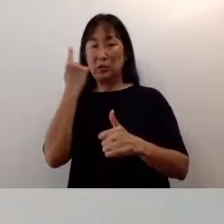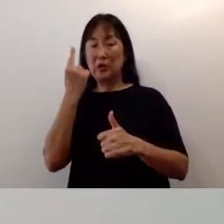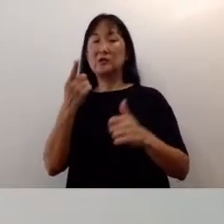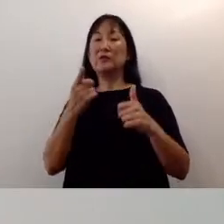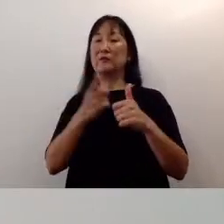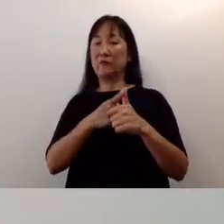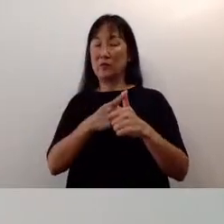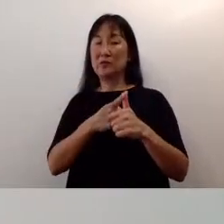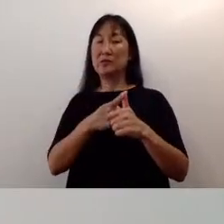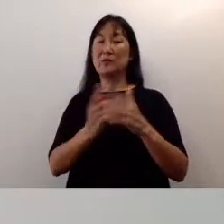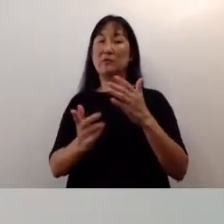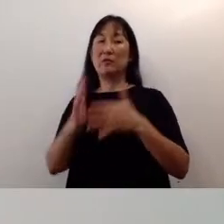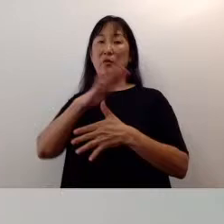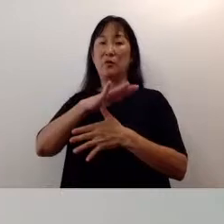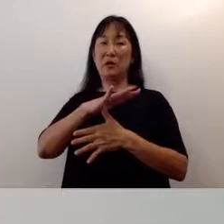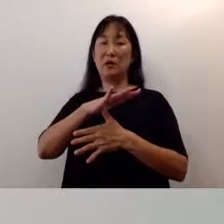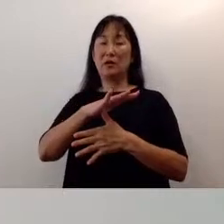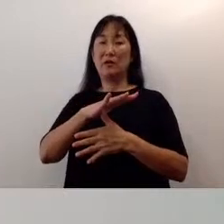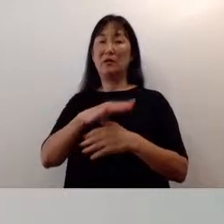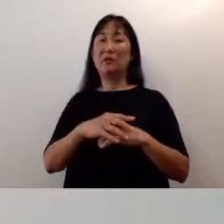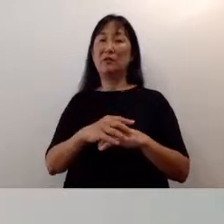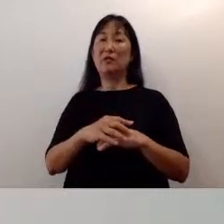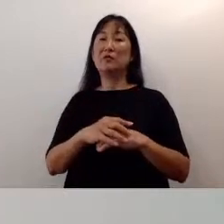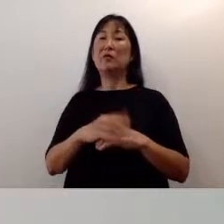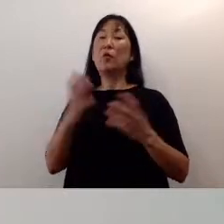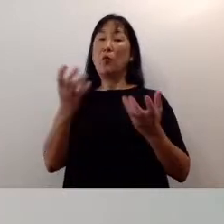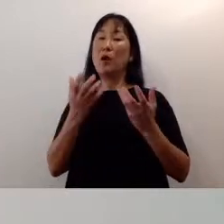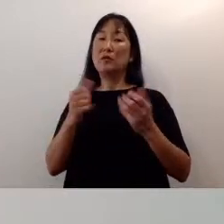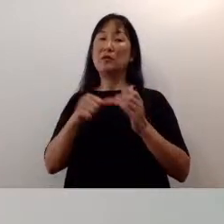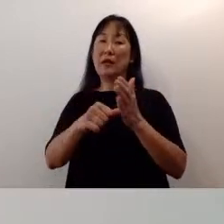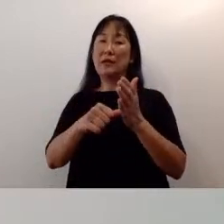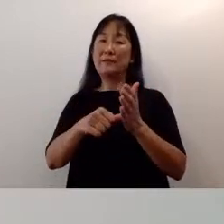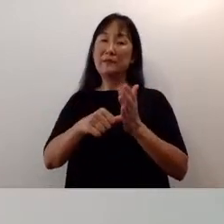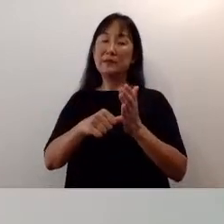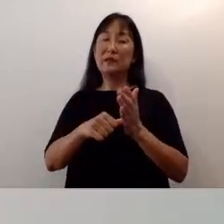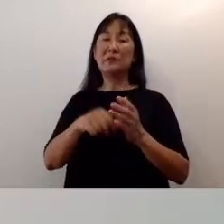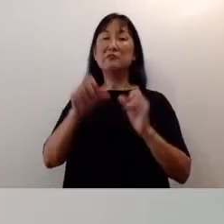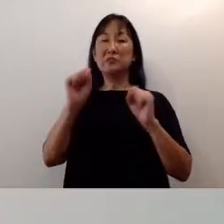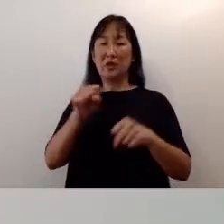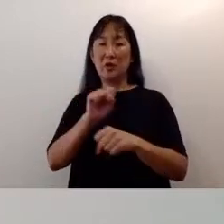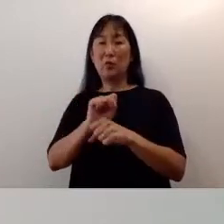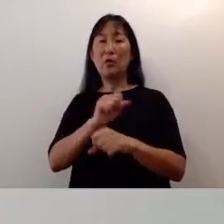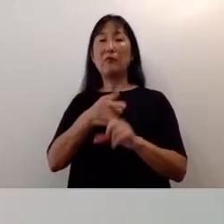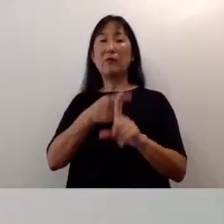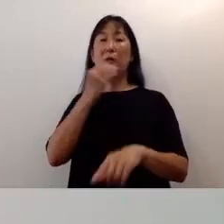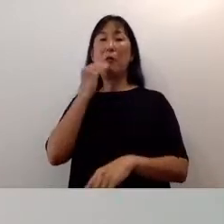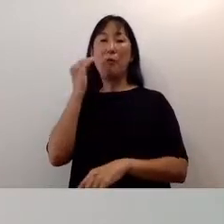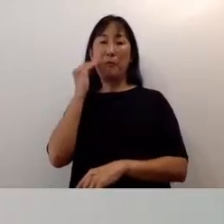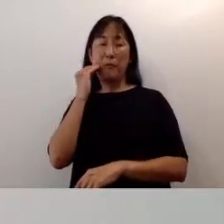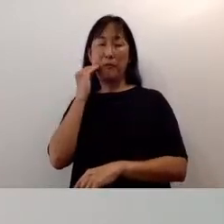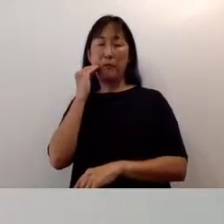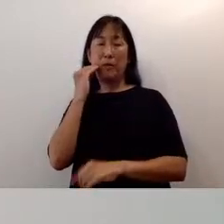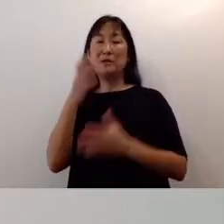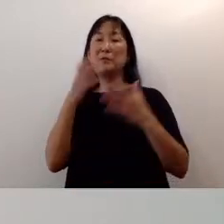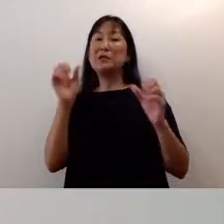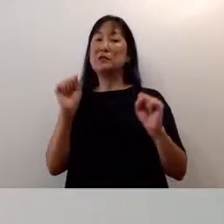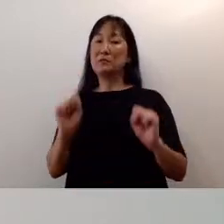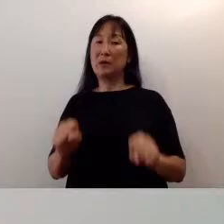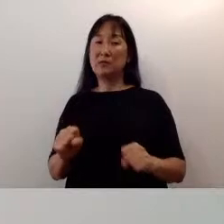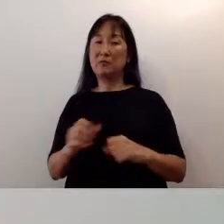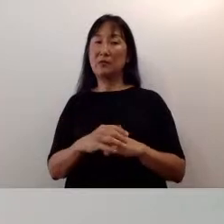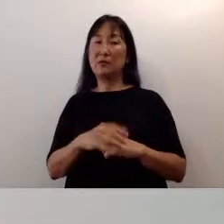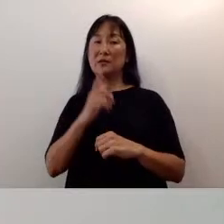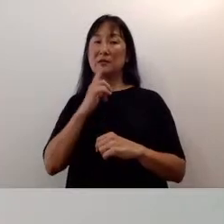emphasis to try and make sure that employees can continue to work from home as much as possible. And so the memo indicates, and I